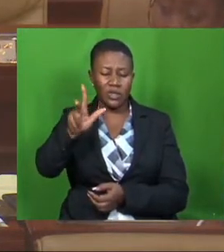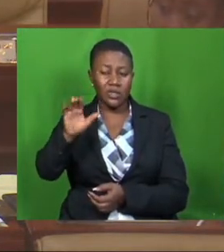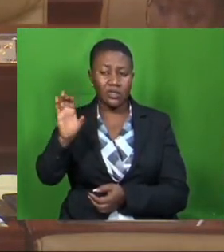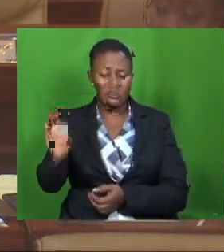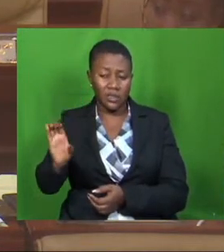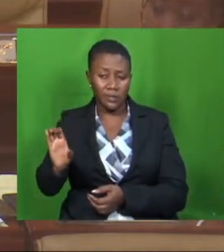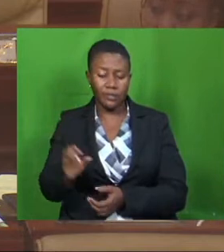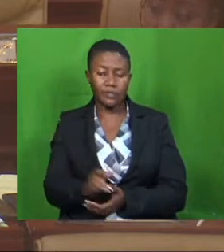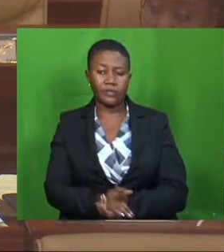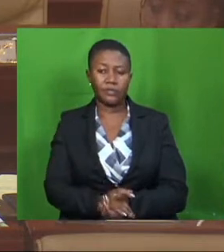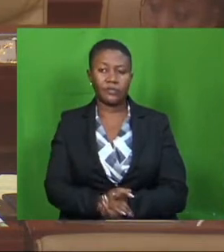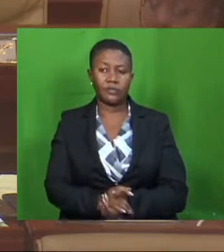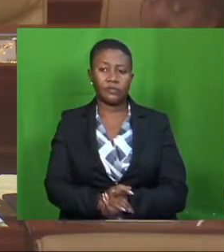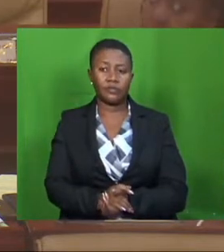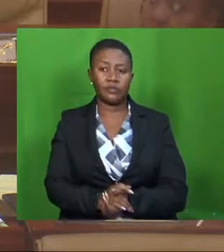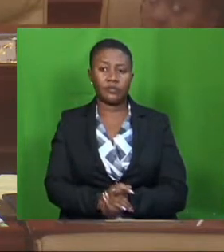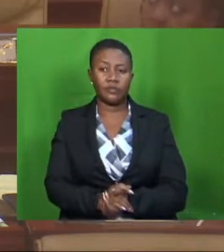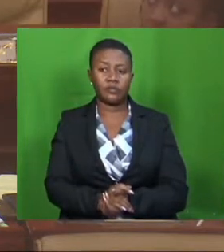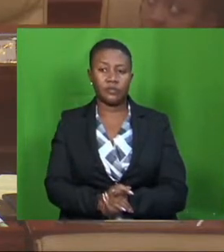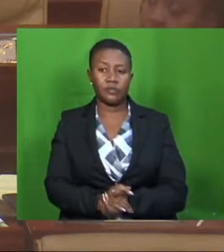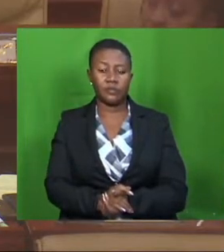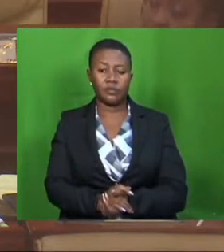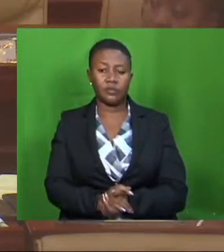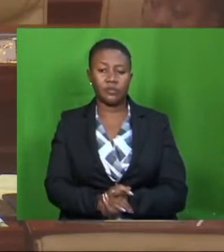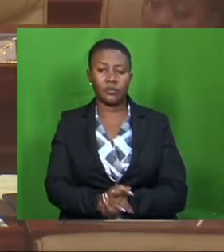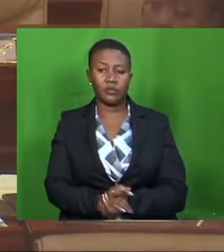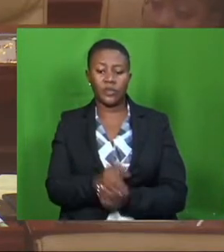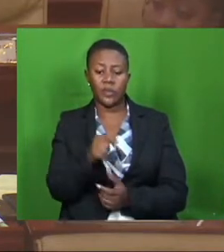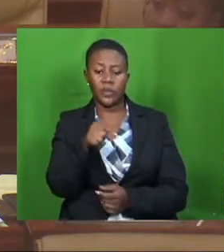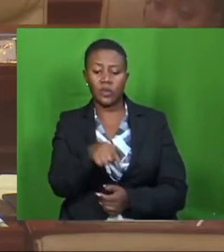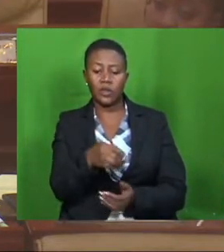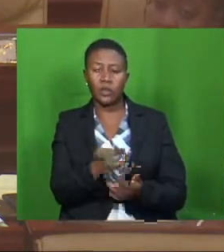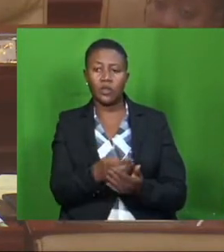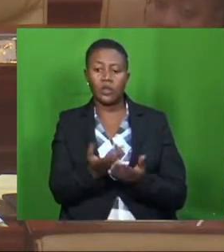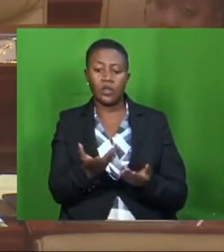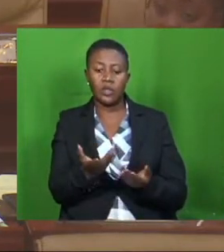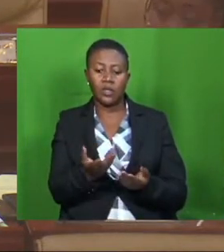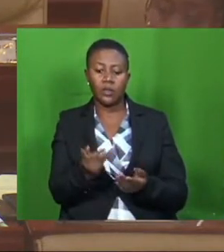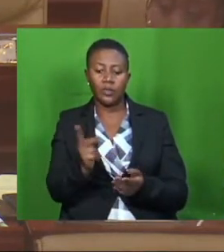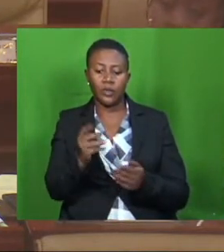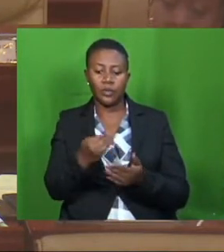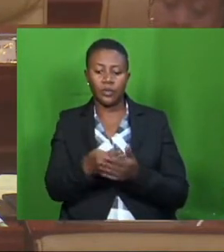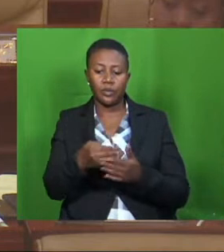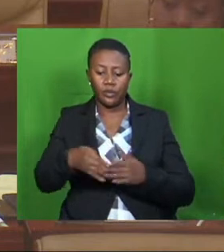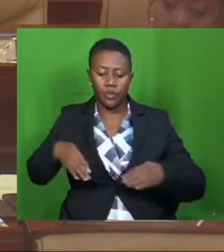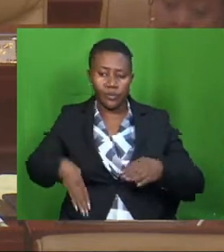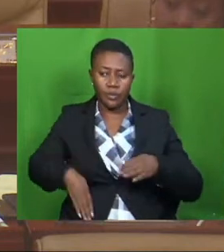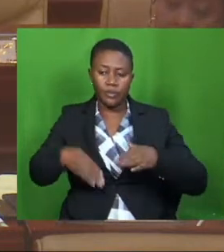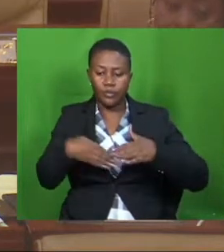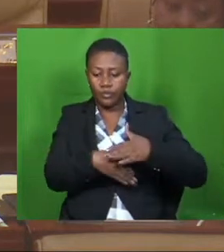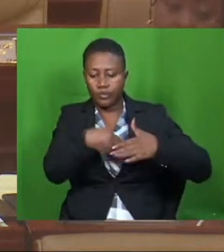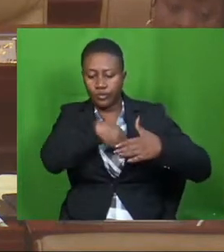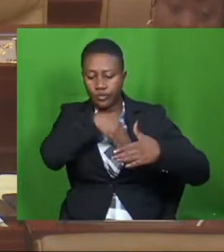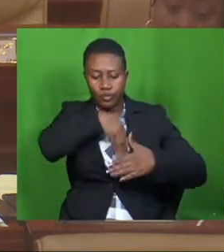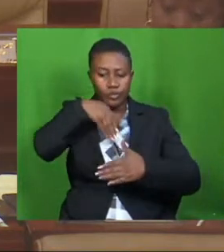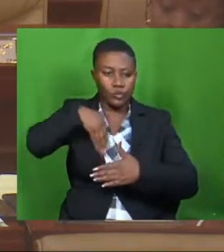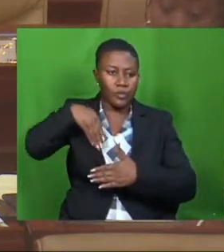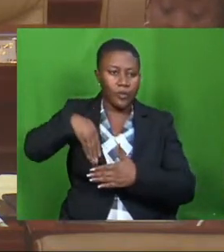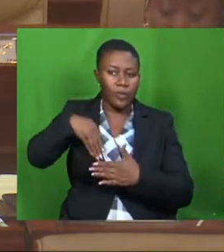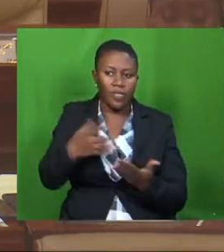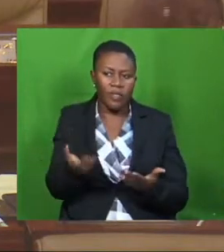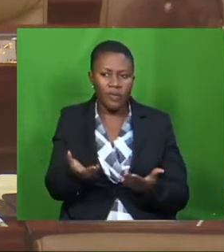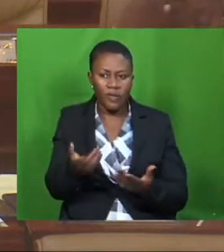3 billion as recorded in the 2018 report. a decrease of over